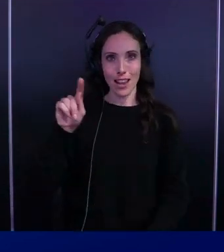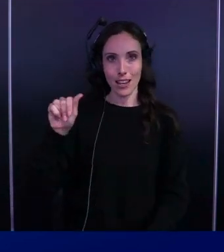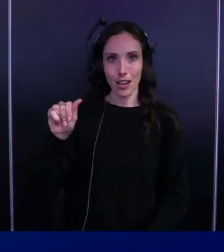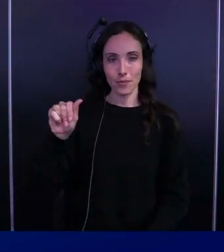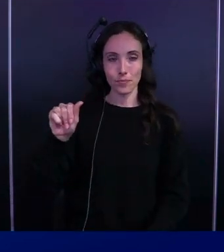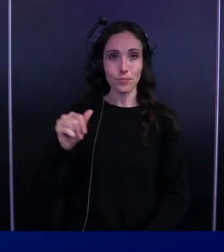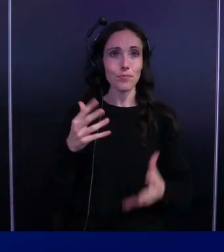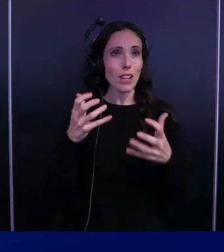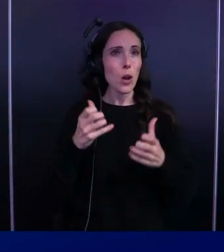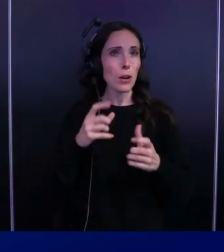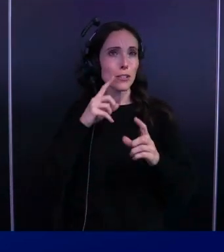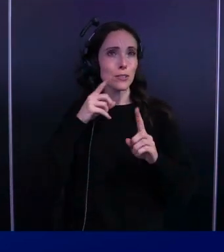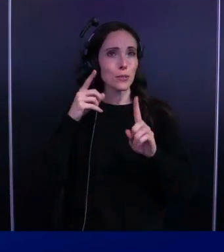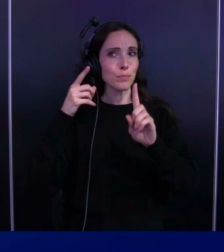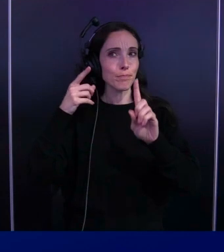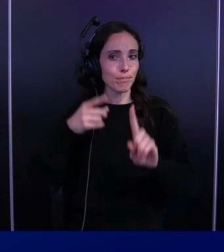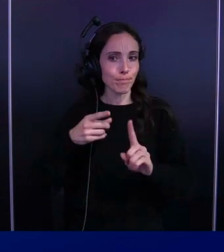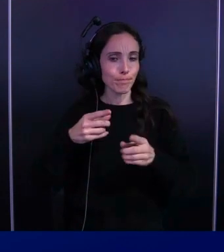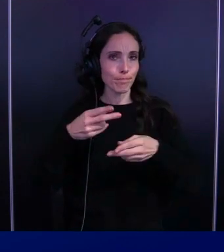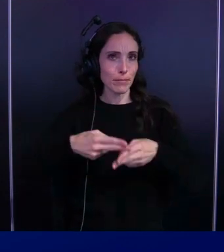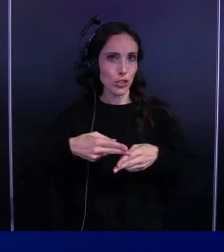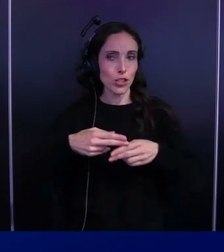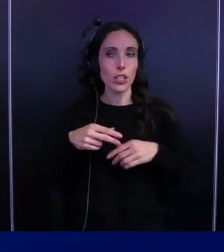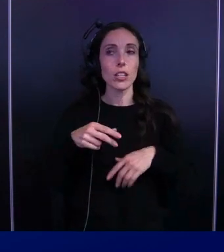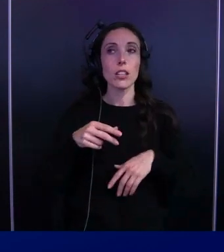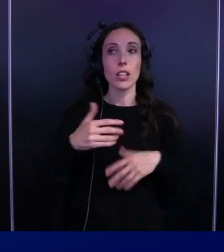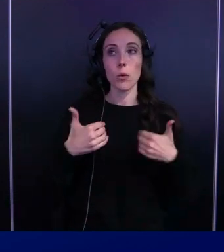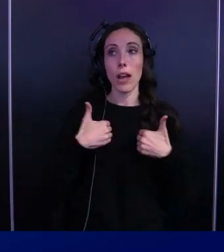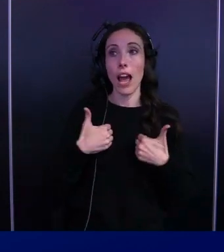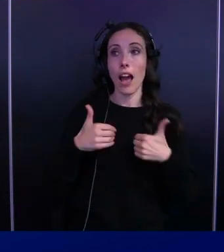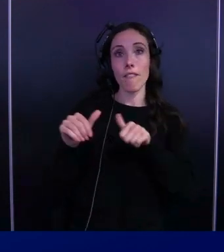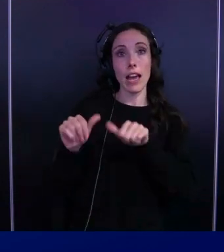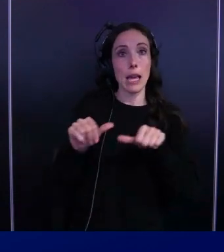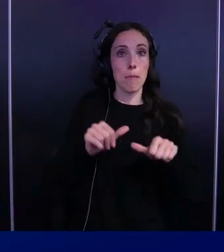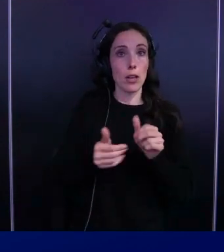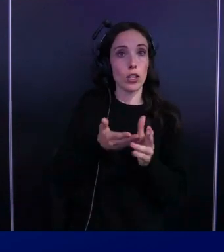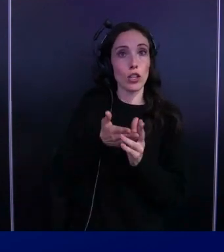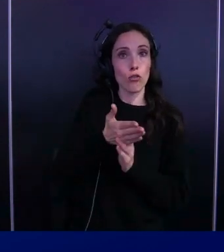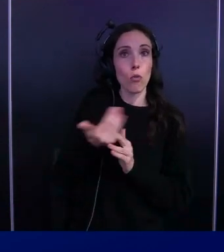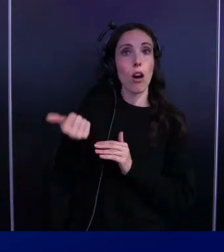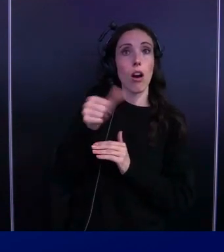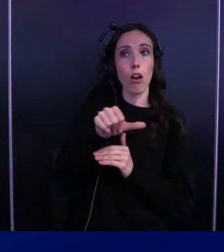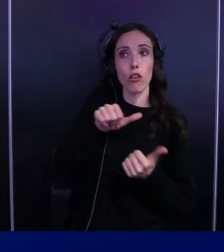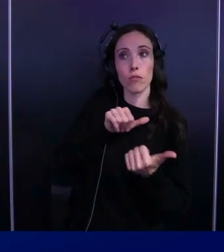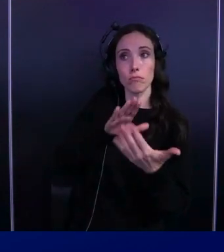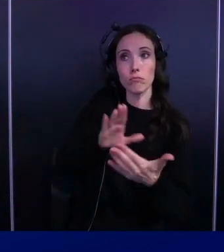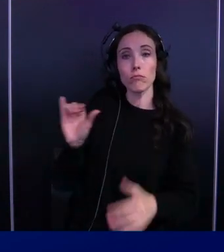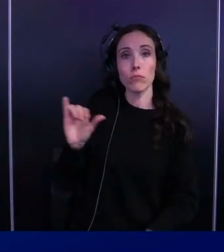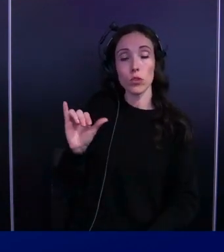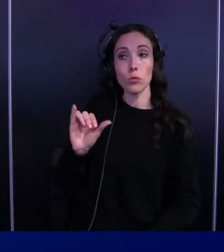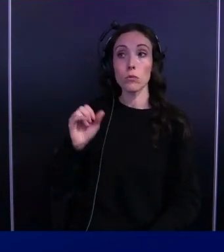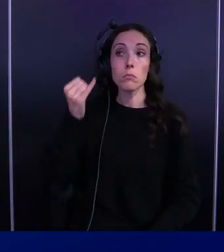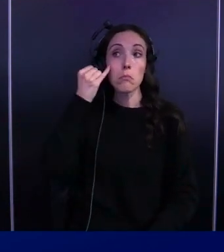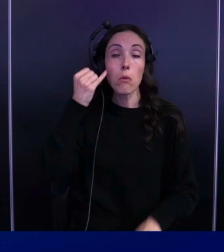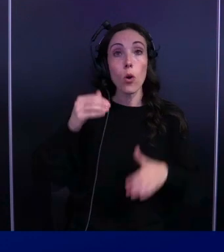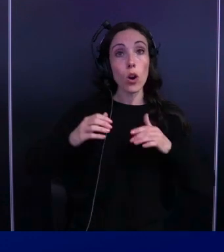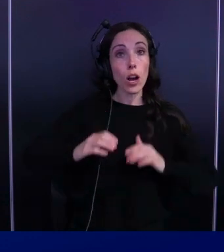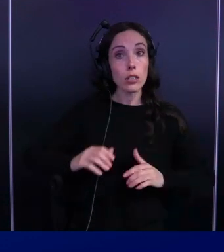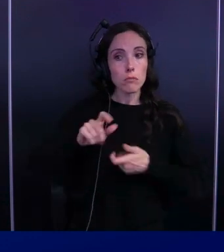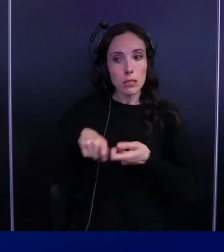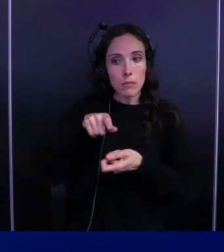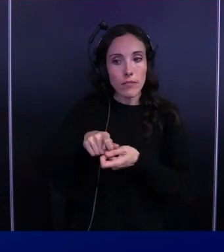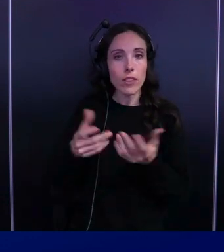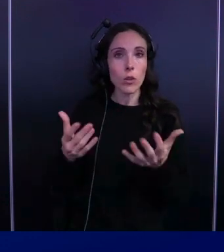point out that we have these capabilities through other mechanisms as well. So for customers who are specifically asking for